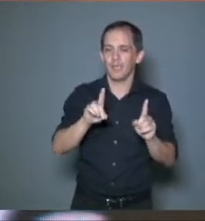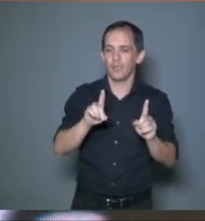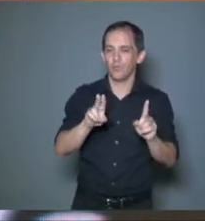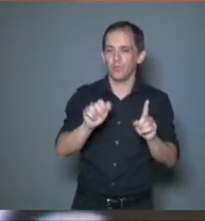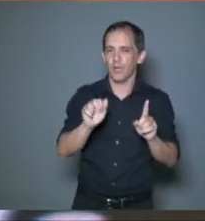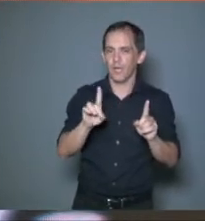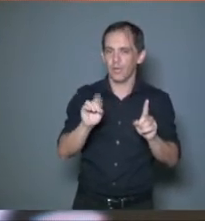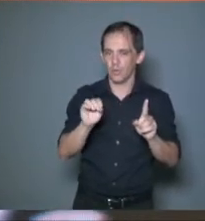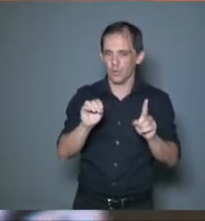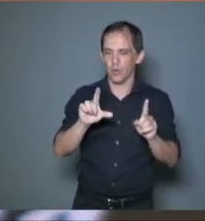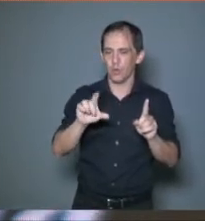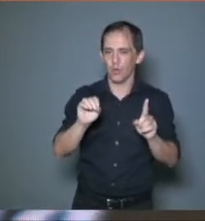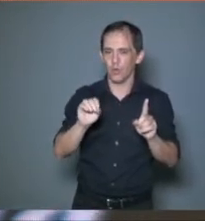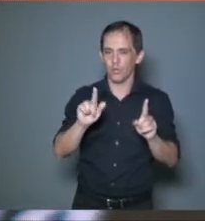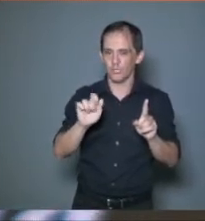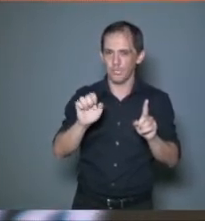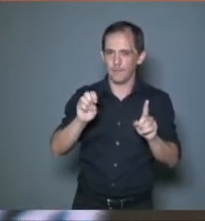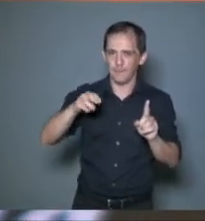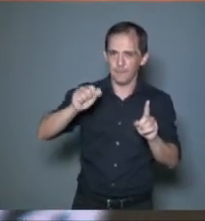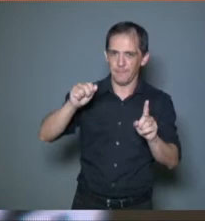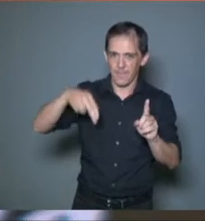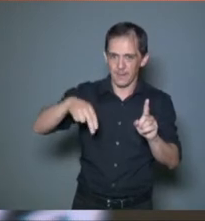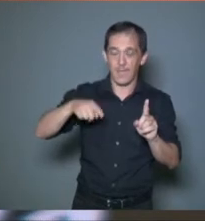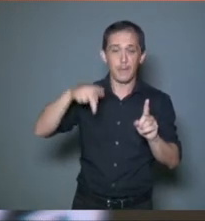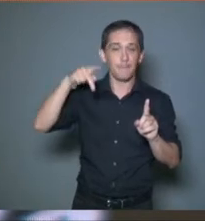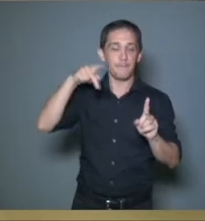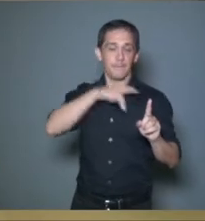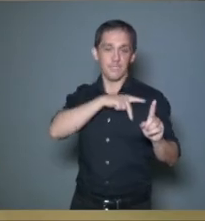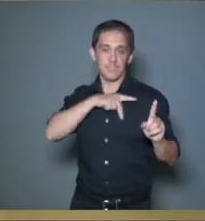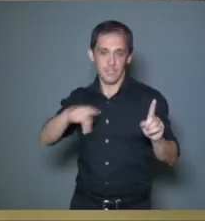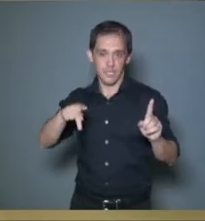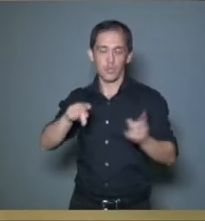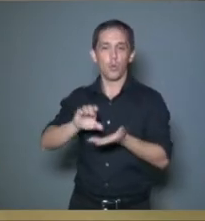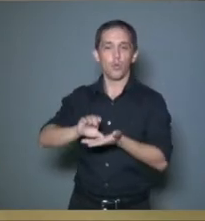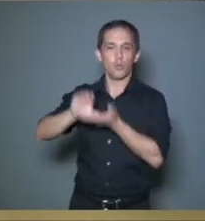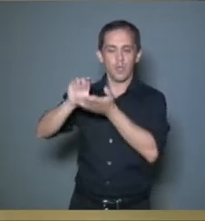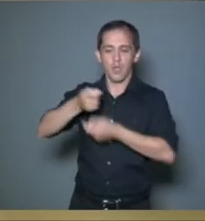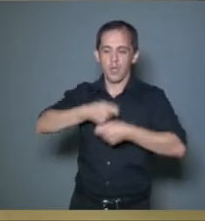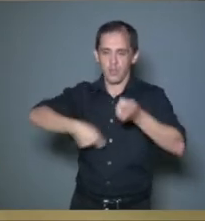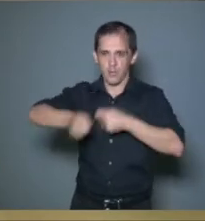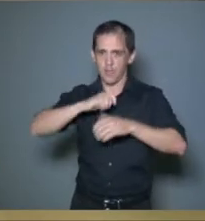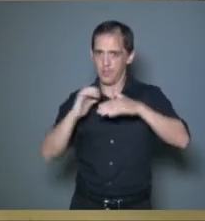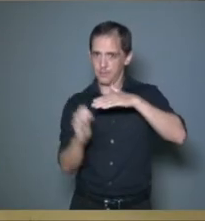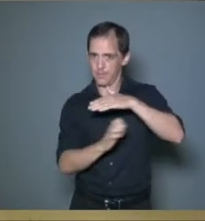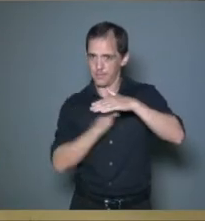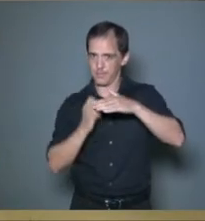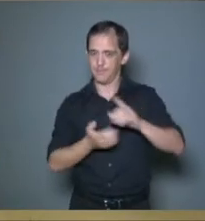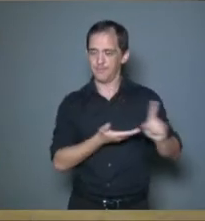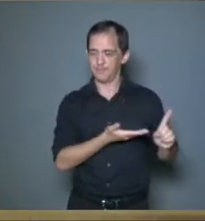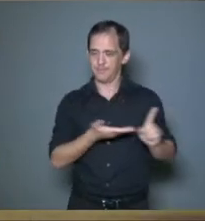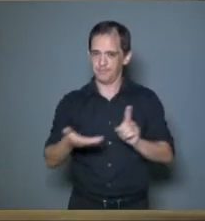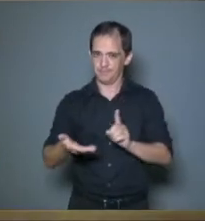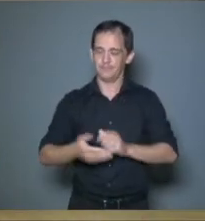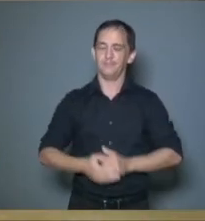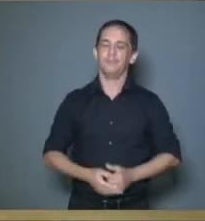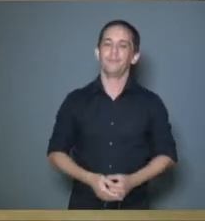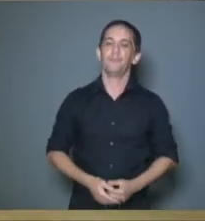Mr. Eduardo Logman, the chairman of the board at SLC Agricola.